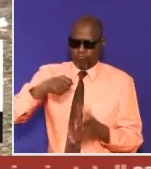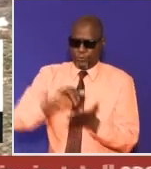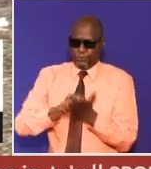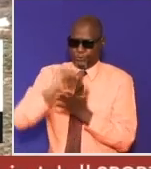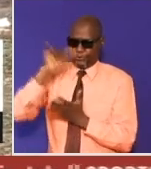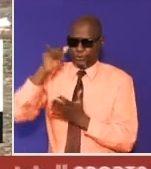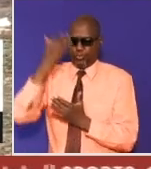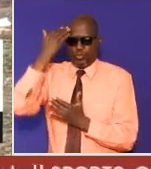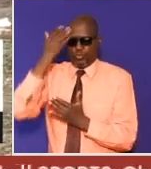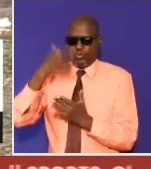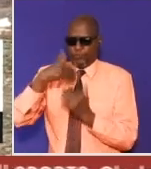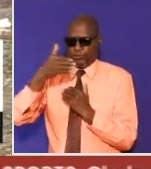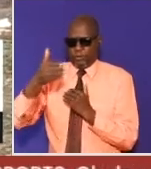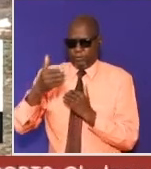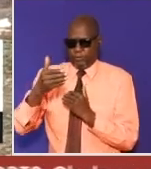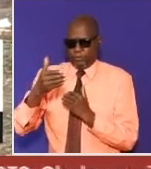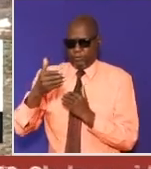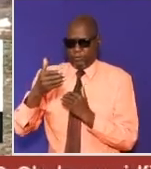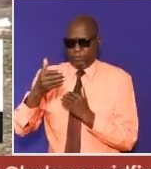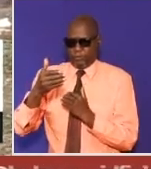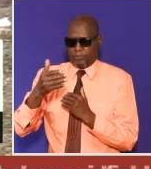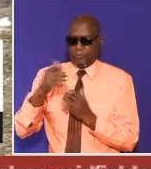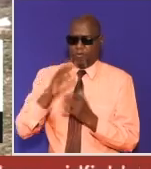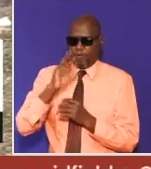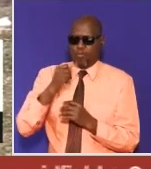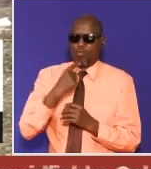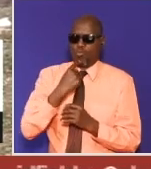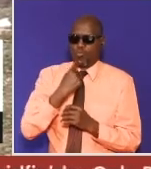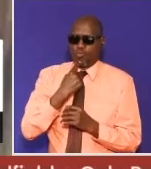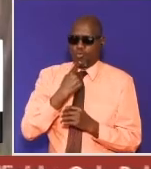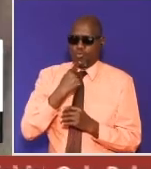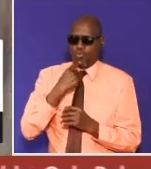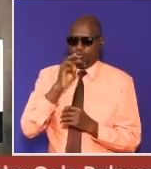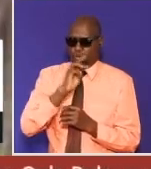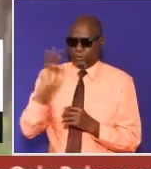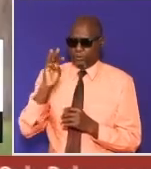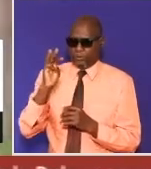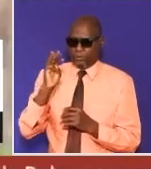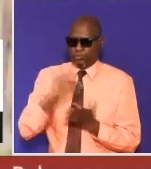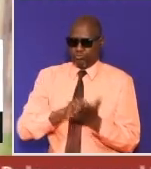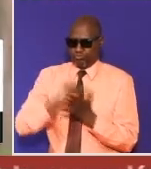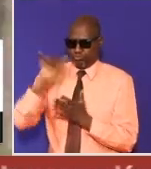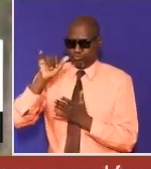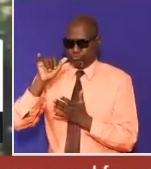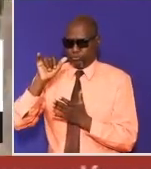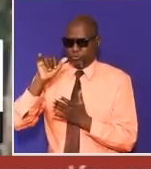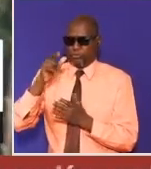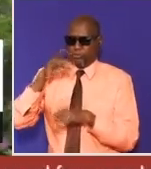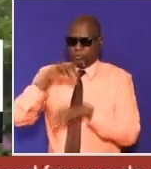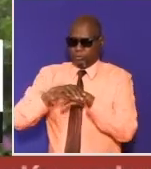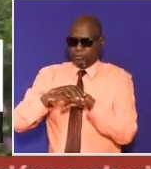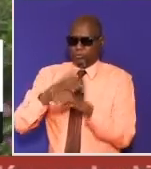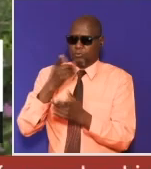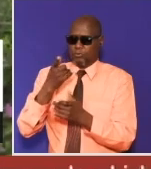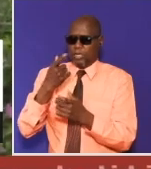her ahead. Cherob, who hails from Murkwijit village in West Pokot County, traveled for work in Saudi Arabia when she got a job as a domestic